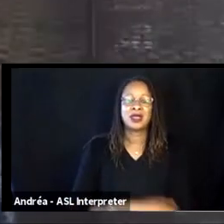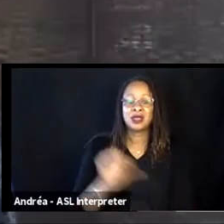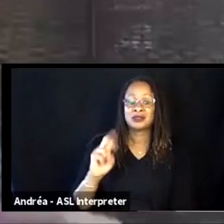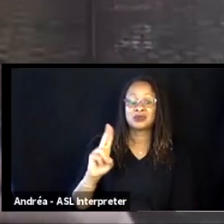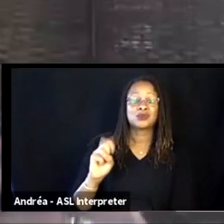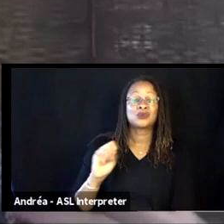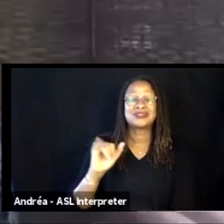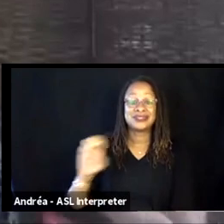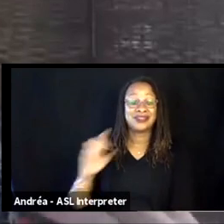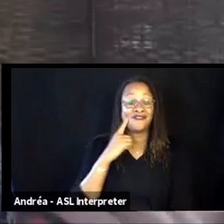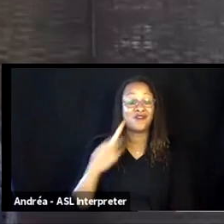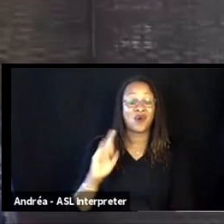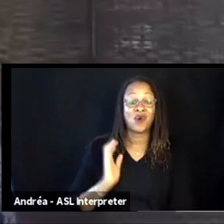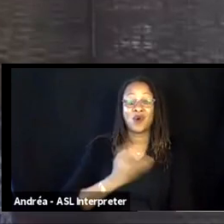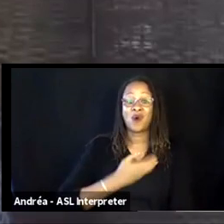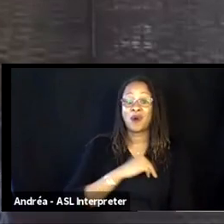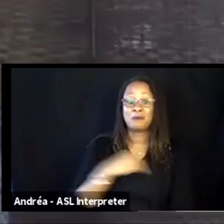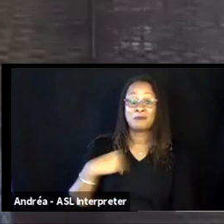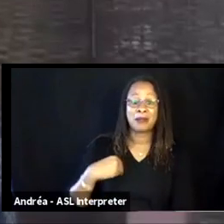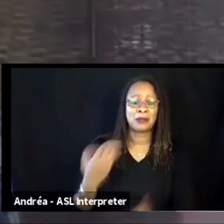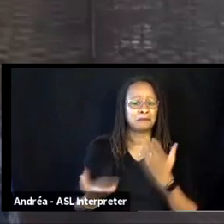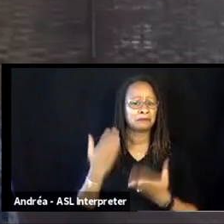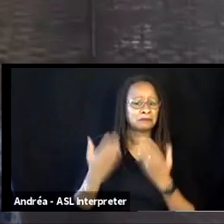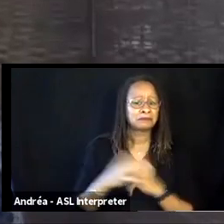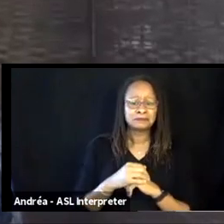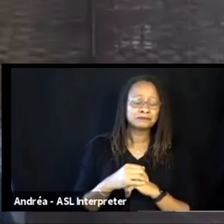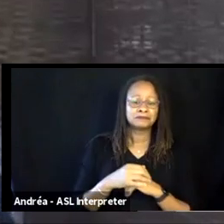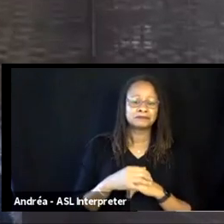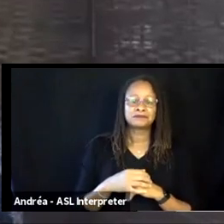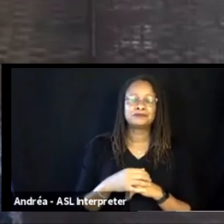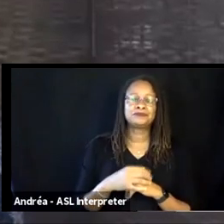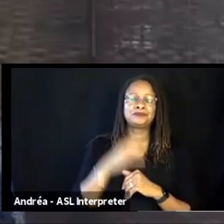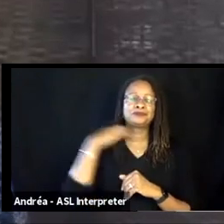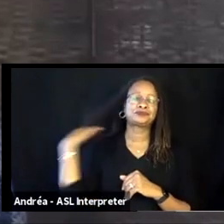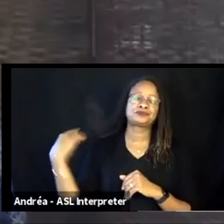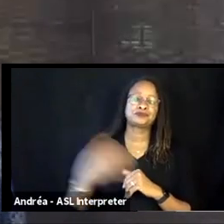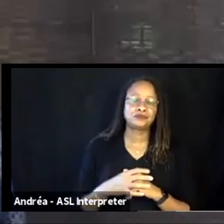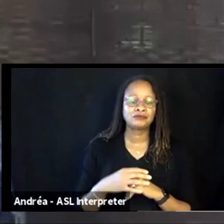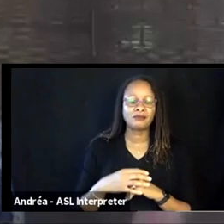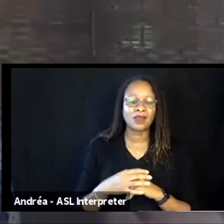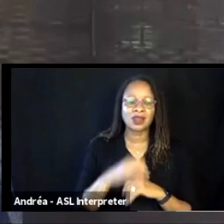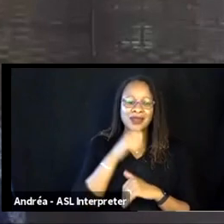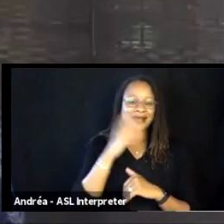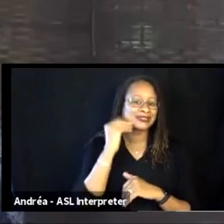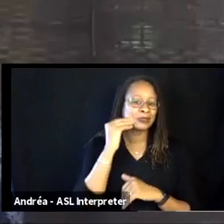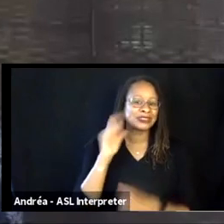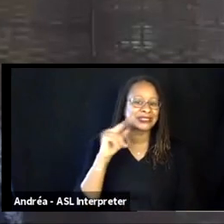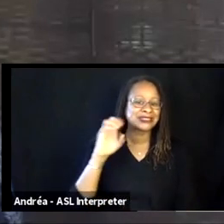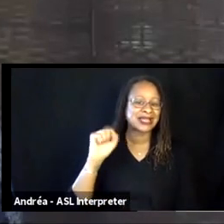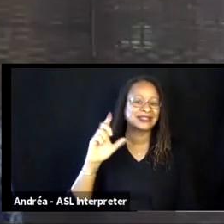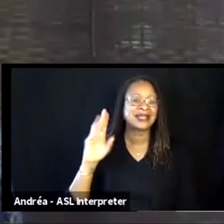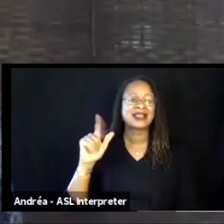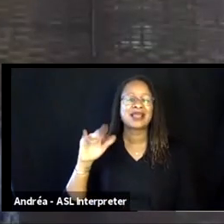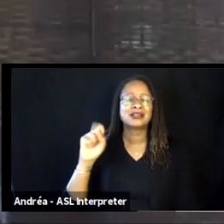for our members who may not have been to Cannes Lions, for the digital